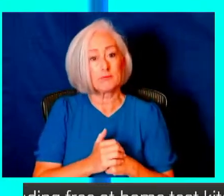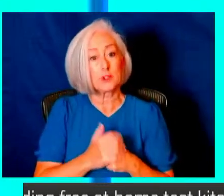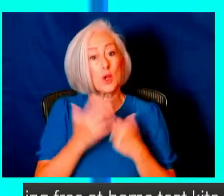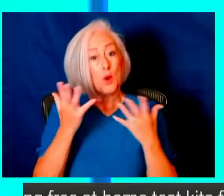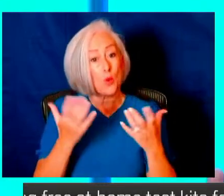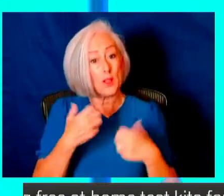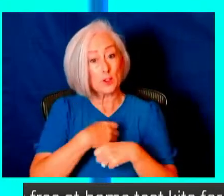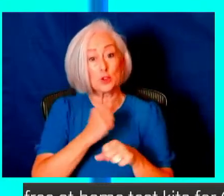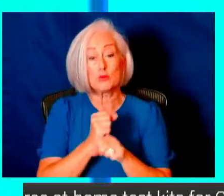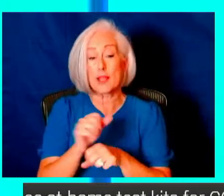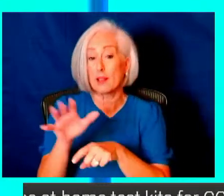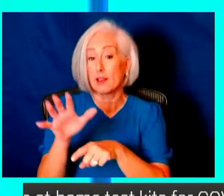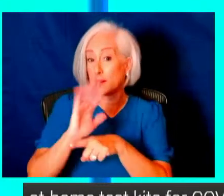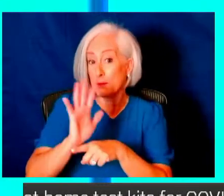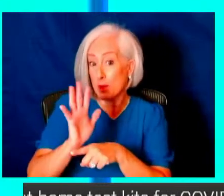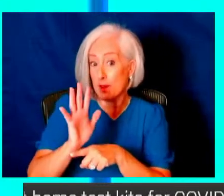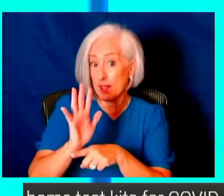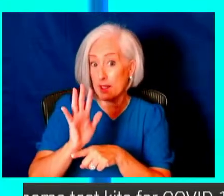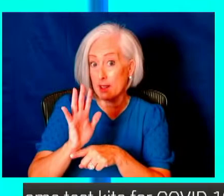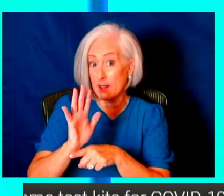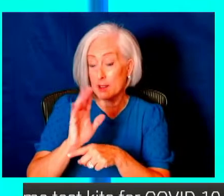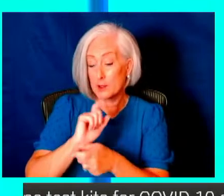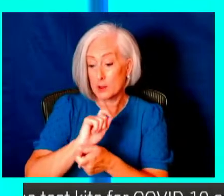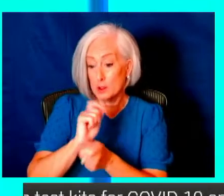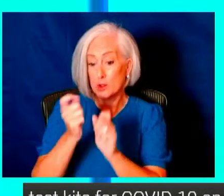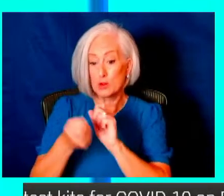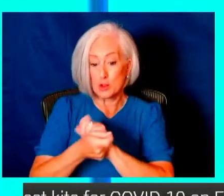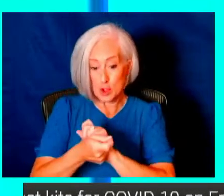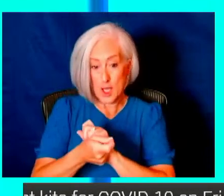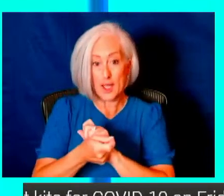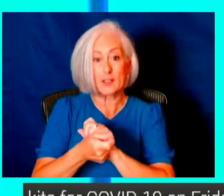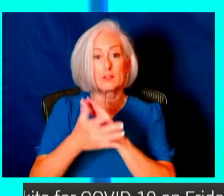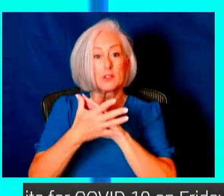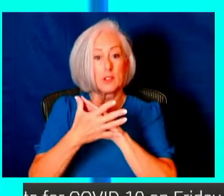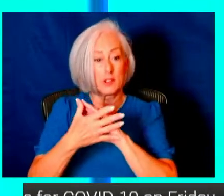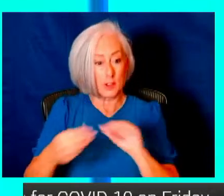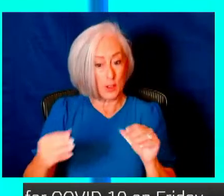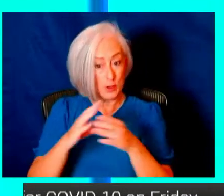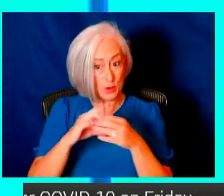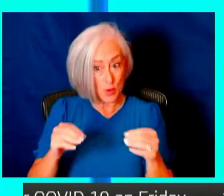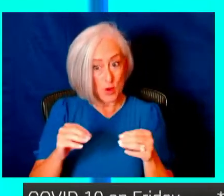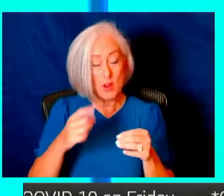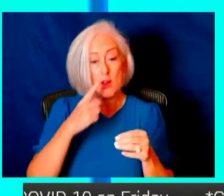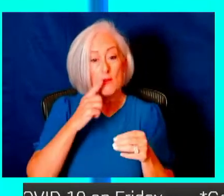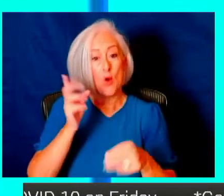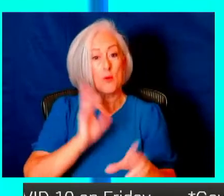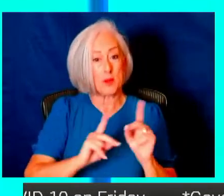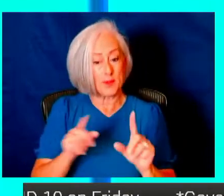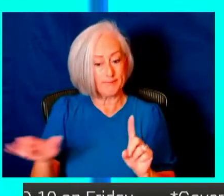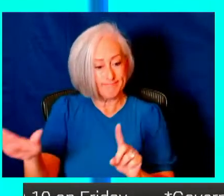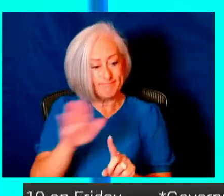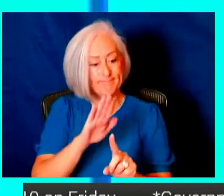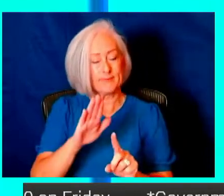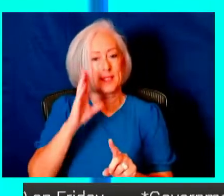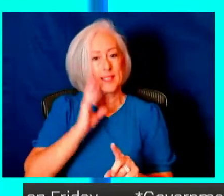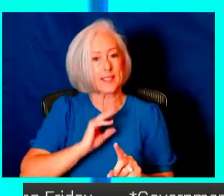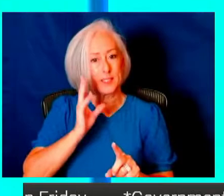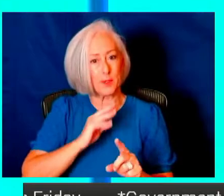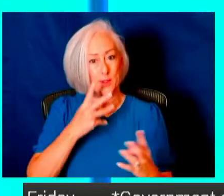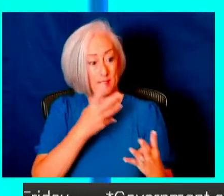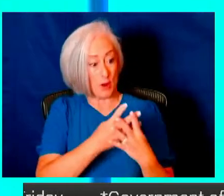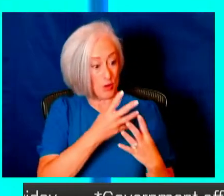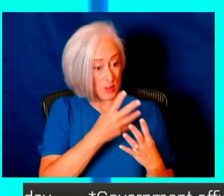order to change the narrative around folks who've experienced incarceration for their families, for these individuals,